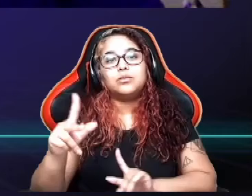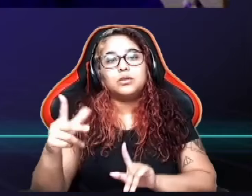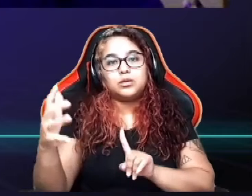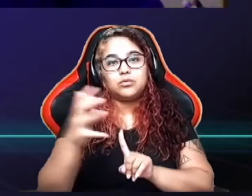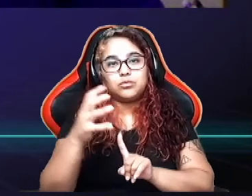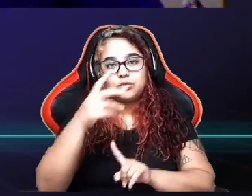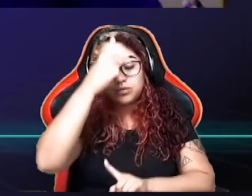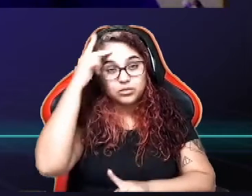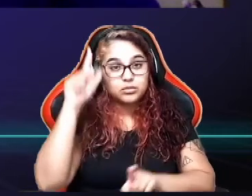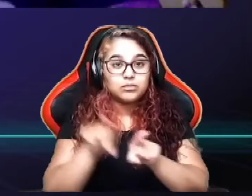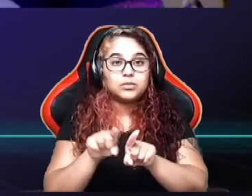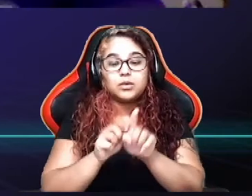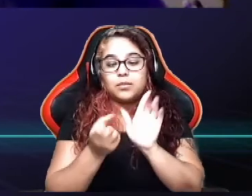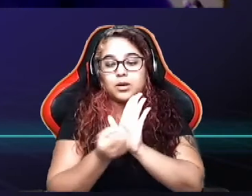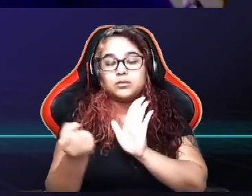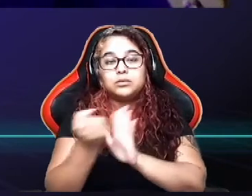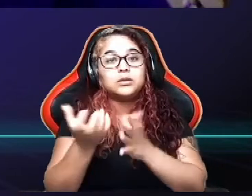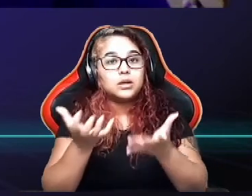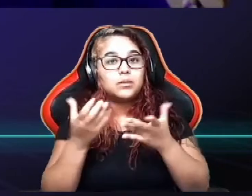and other brands?